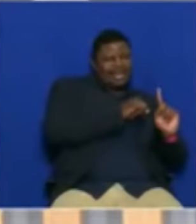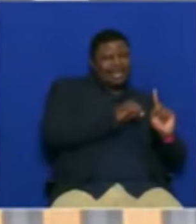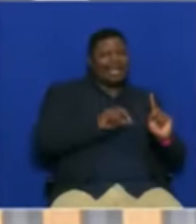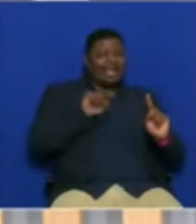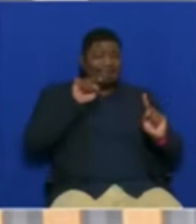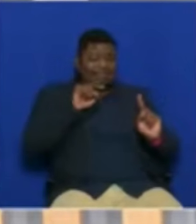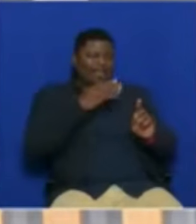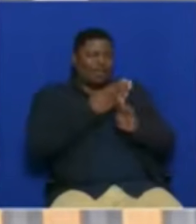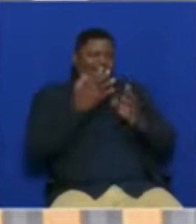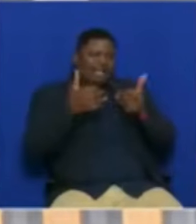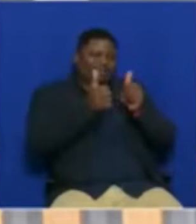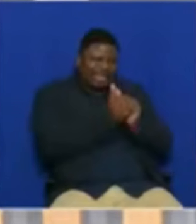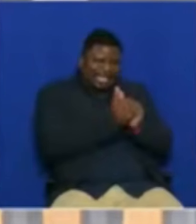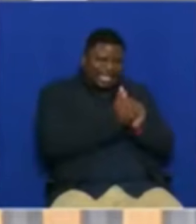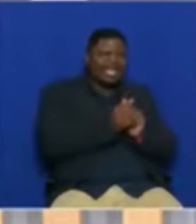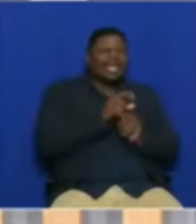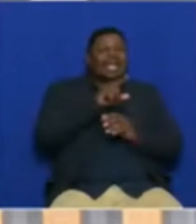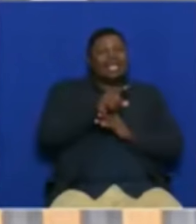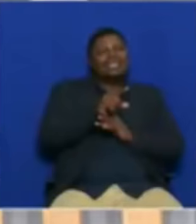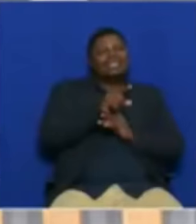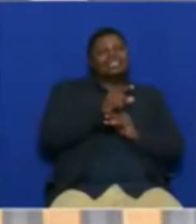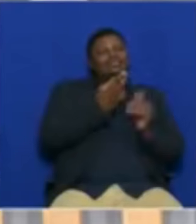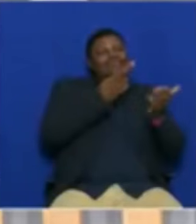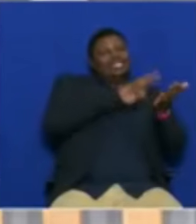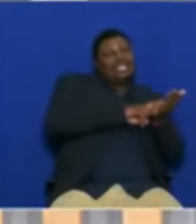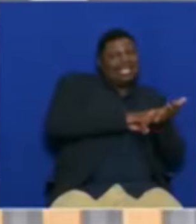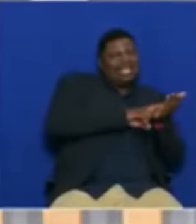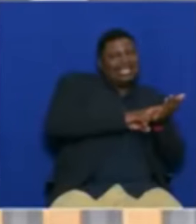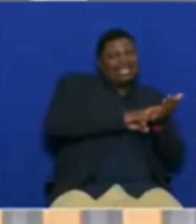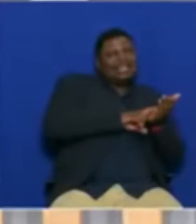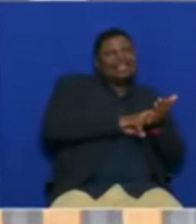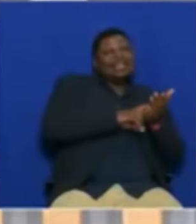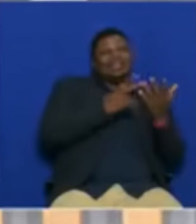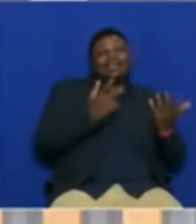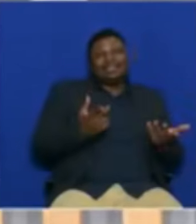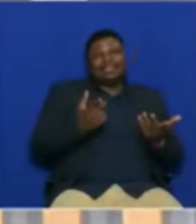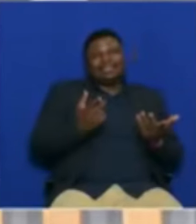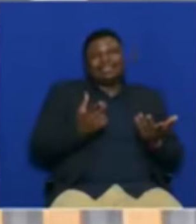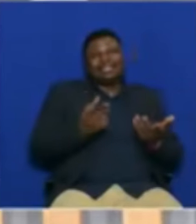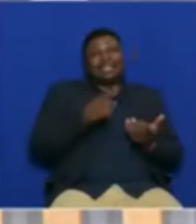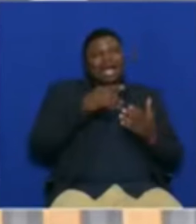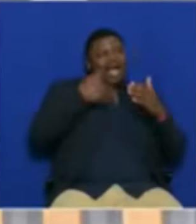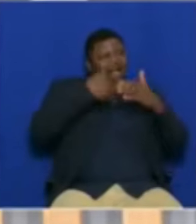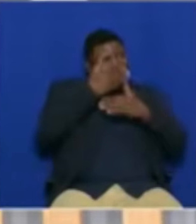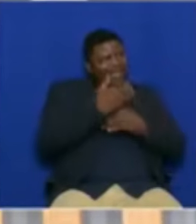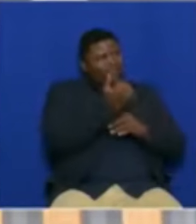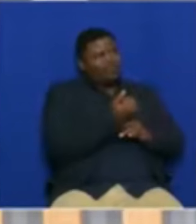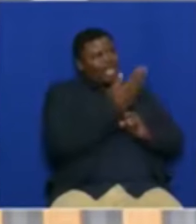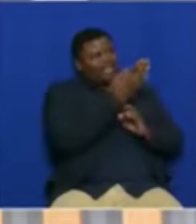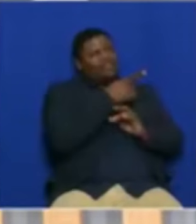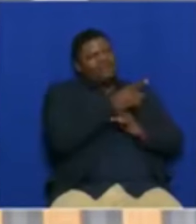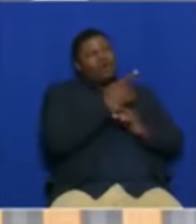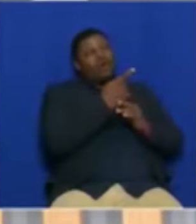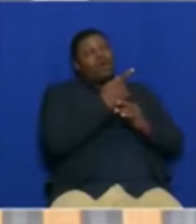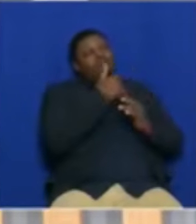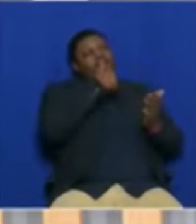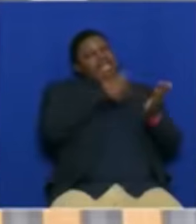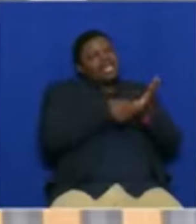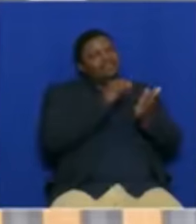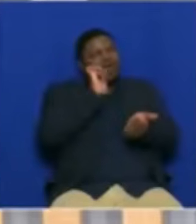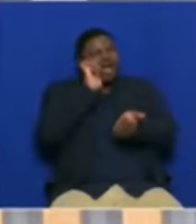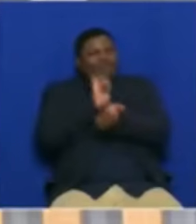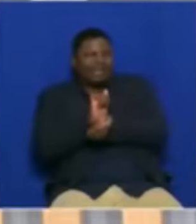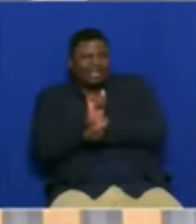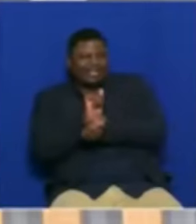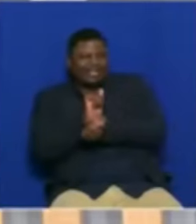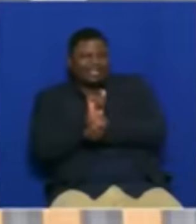her. So it's not just an affidavit that's lying around in your office. You make those allegations in a charge sheet